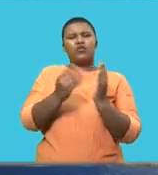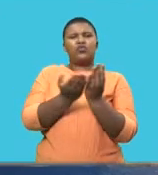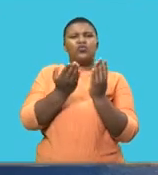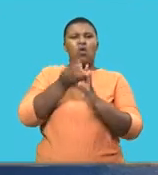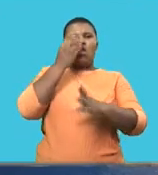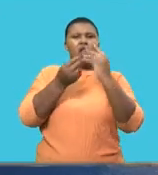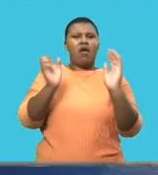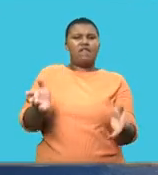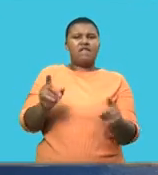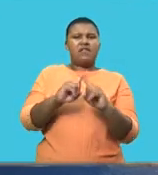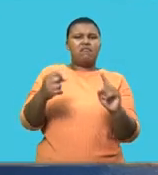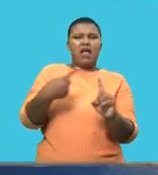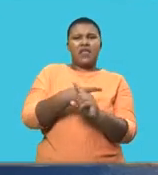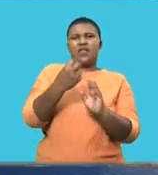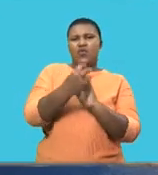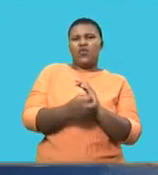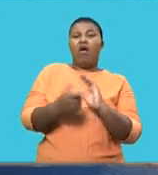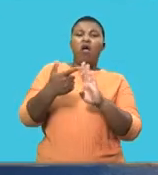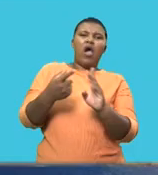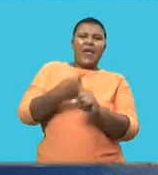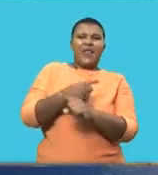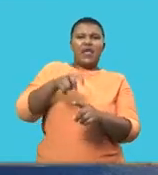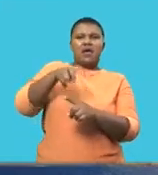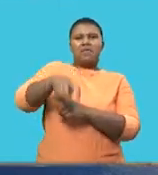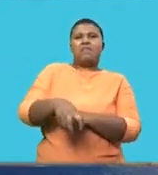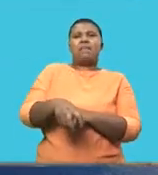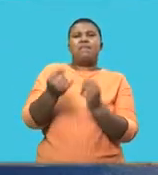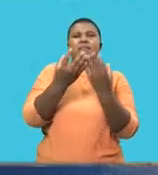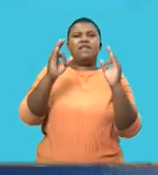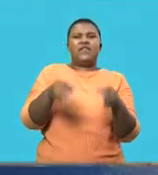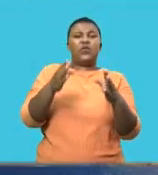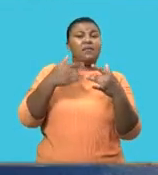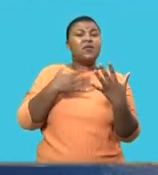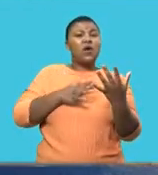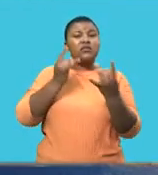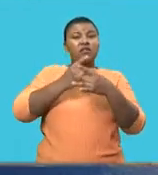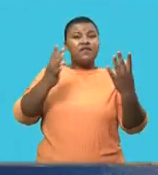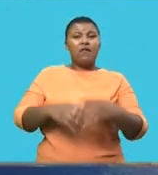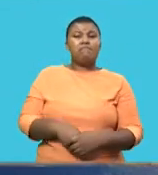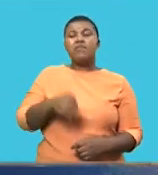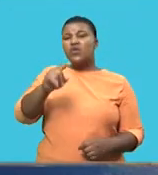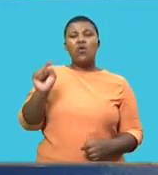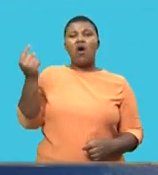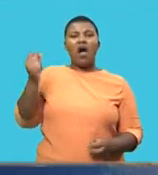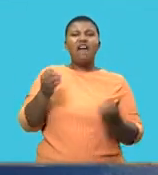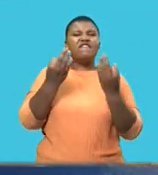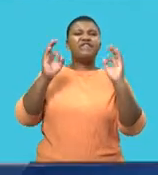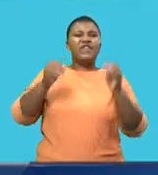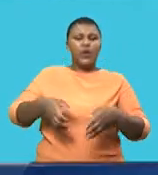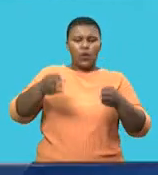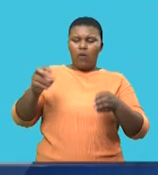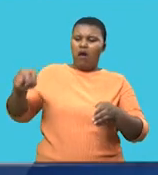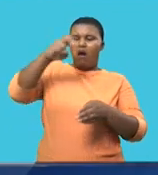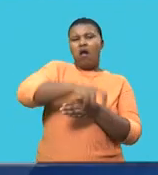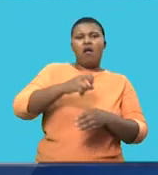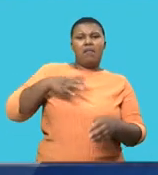still illegally crossing freeways. You cannot, and I want to say to people out there, you cannot cross a freeway where there is